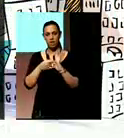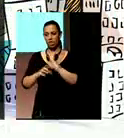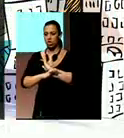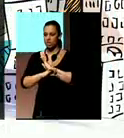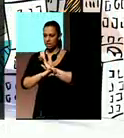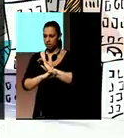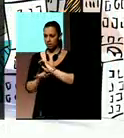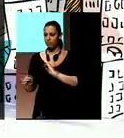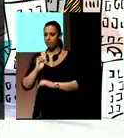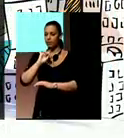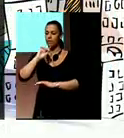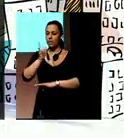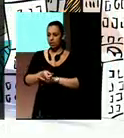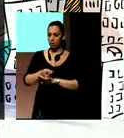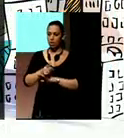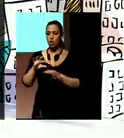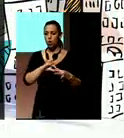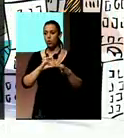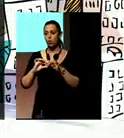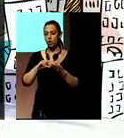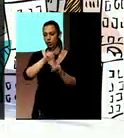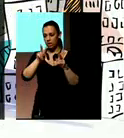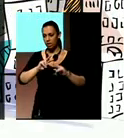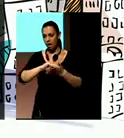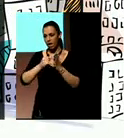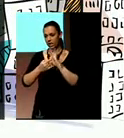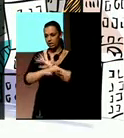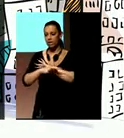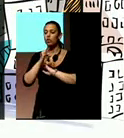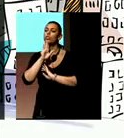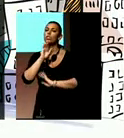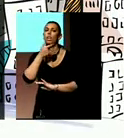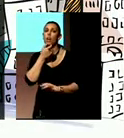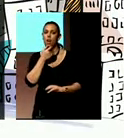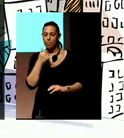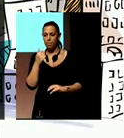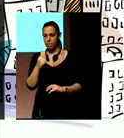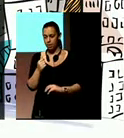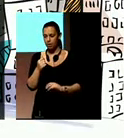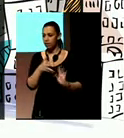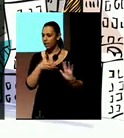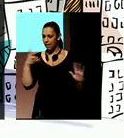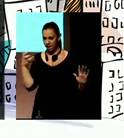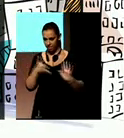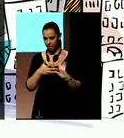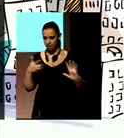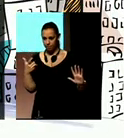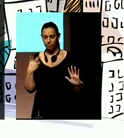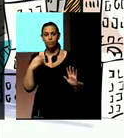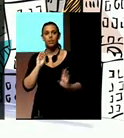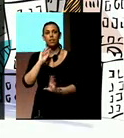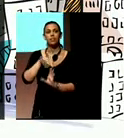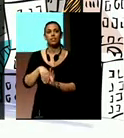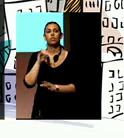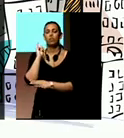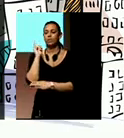with the strategic planning in heritage. She is a director at the International Union of Architects in